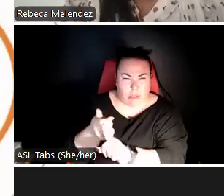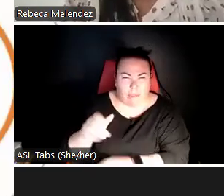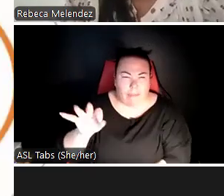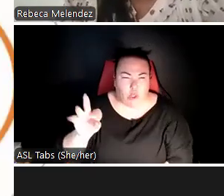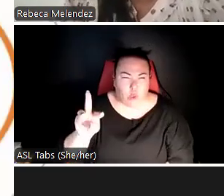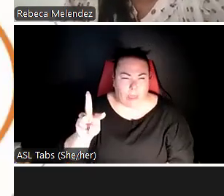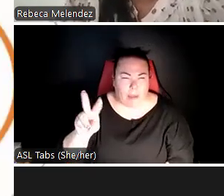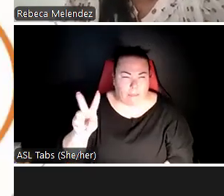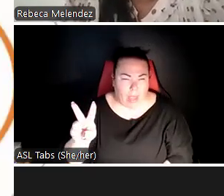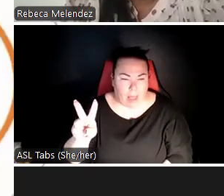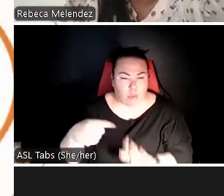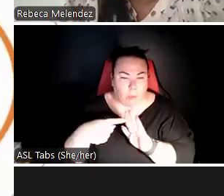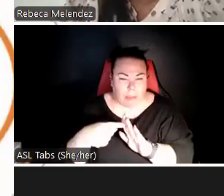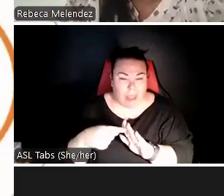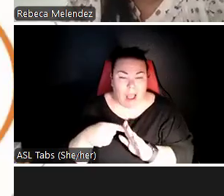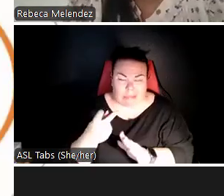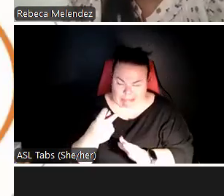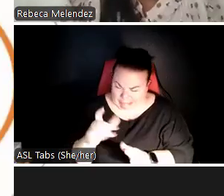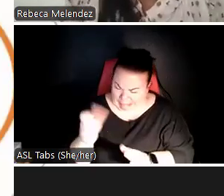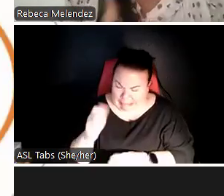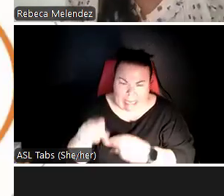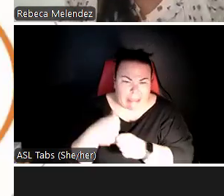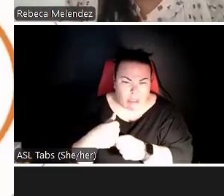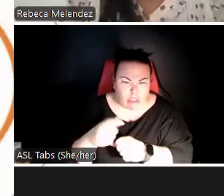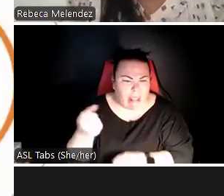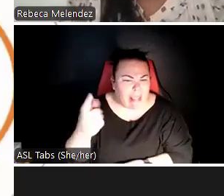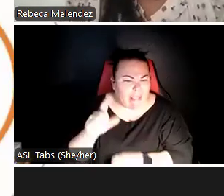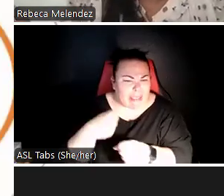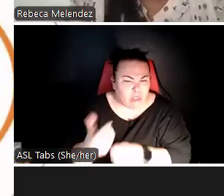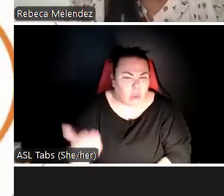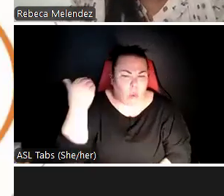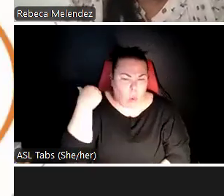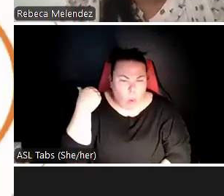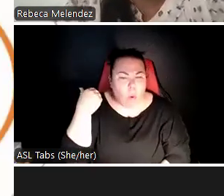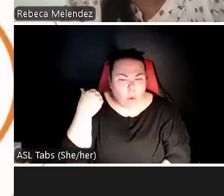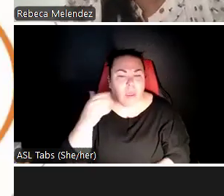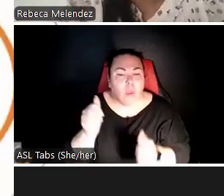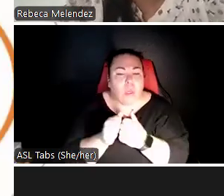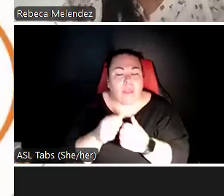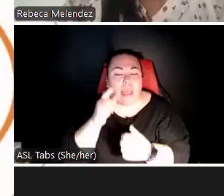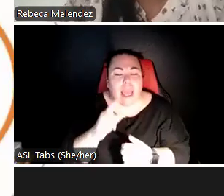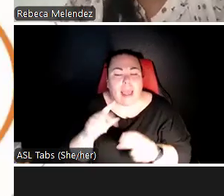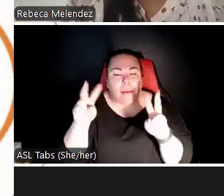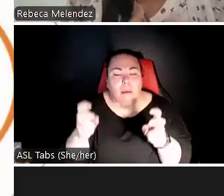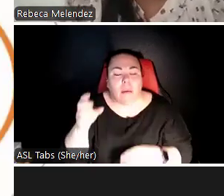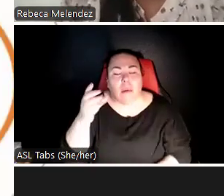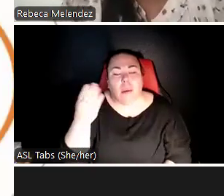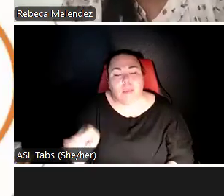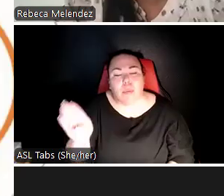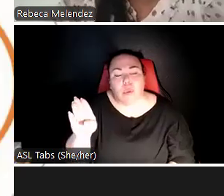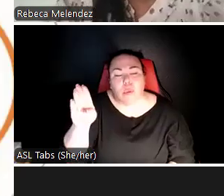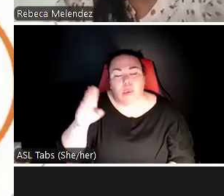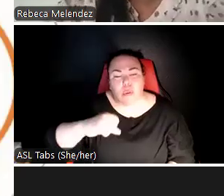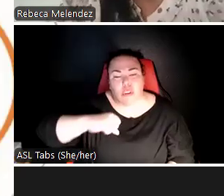and partnerships with the medical campus. We're going to get, I'm sure it'll come up in our Q&A, but we're going to get into how those